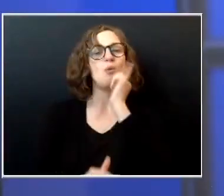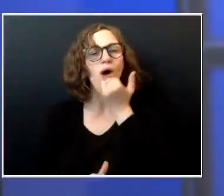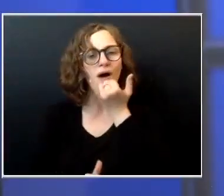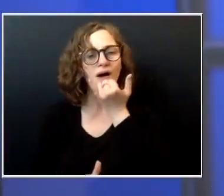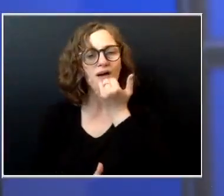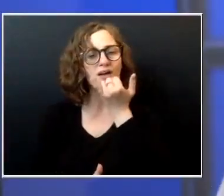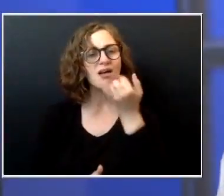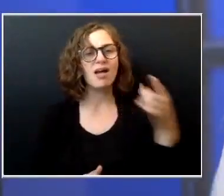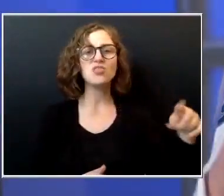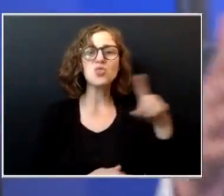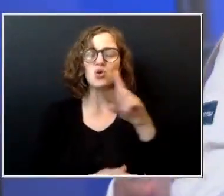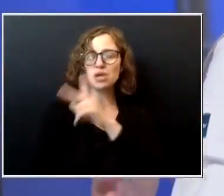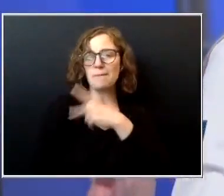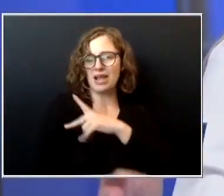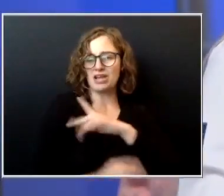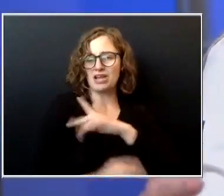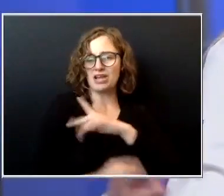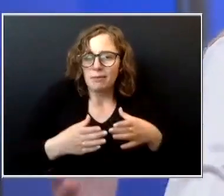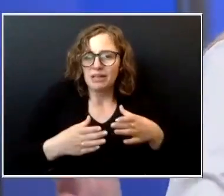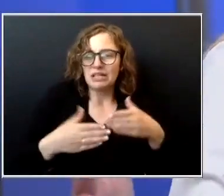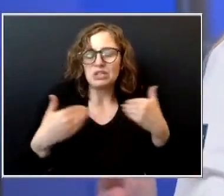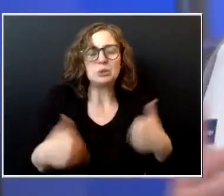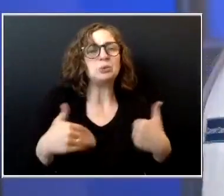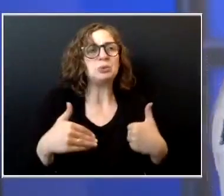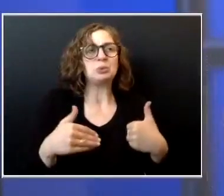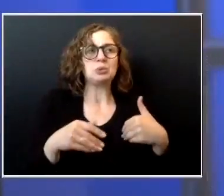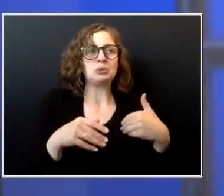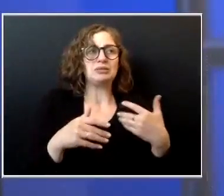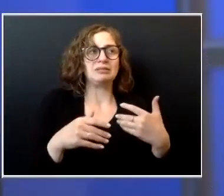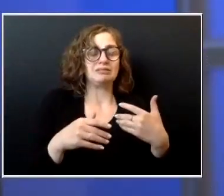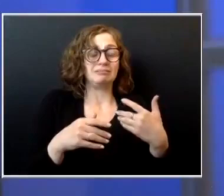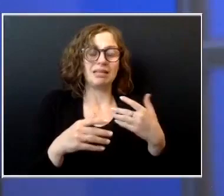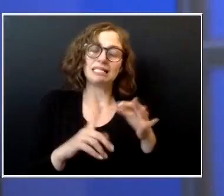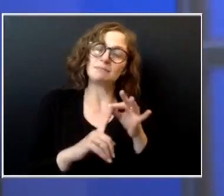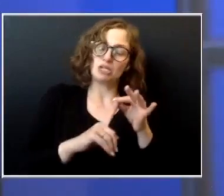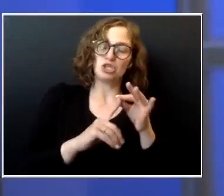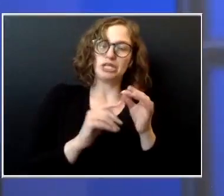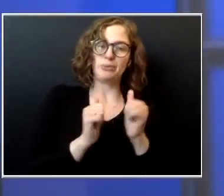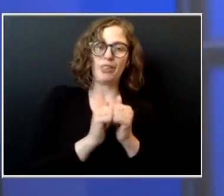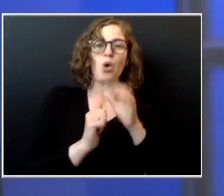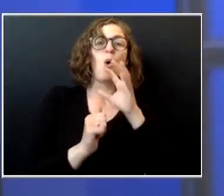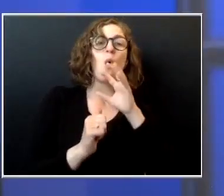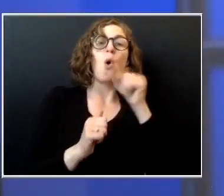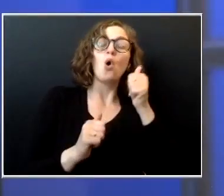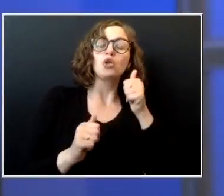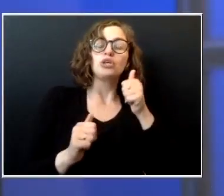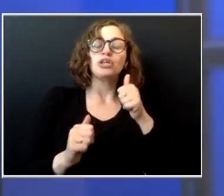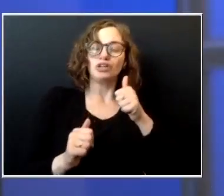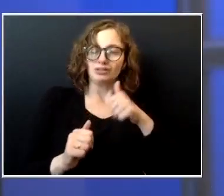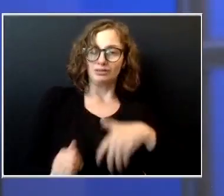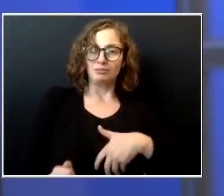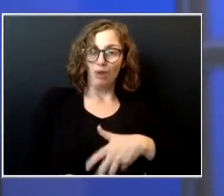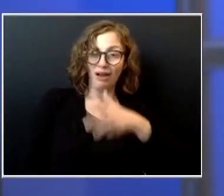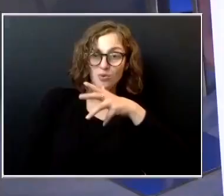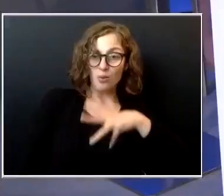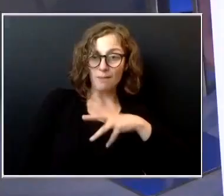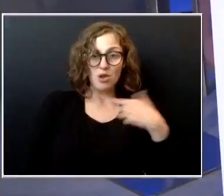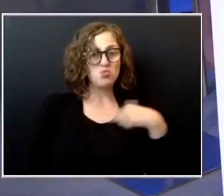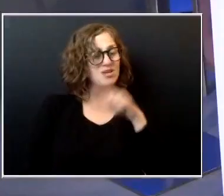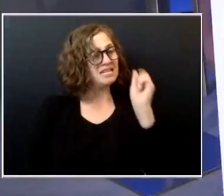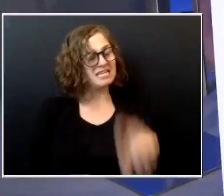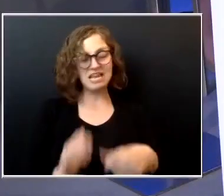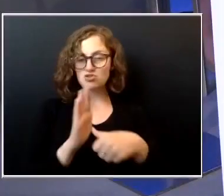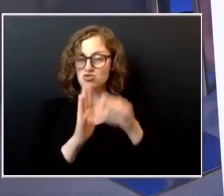populations, especially as our pregnant population gets older, that is incredibly important for us to focus on in the are breast breast cancer screenings world. happening